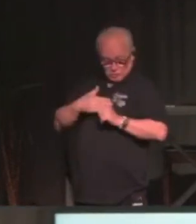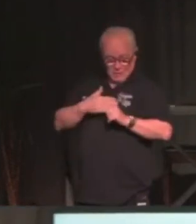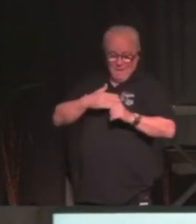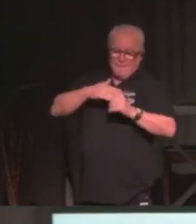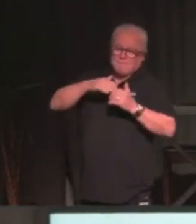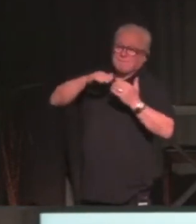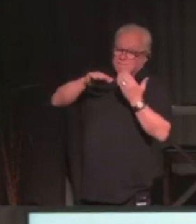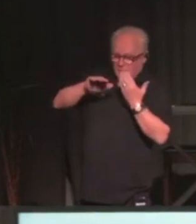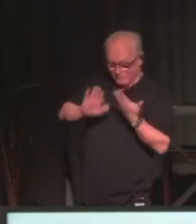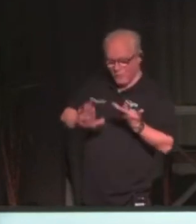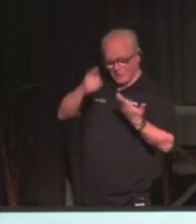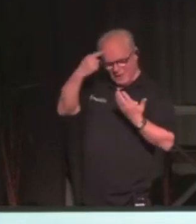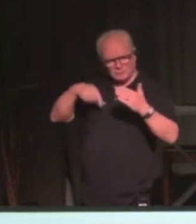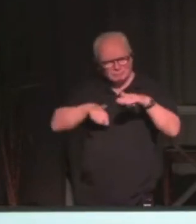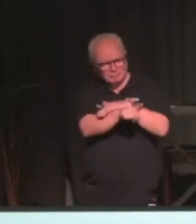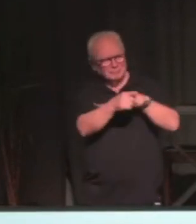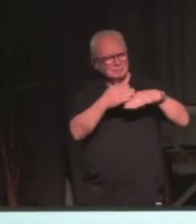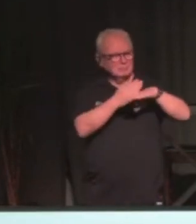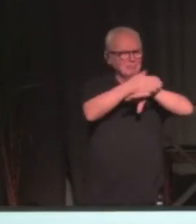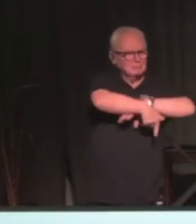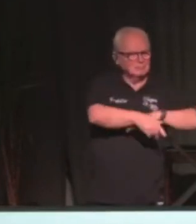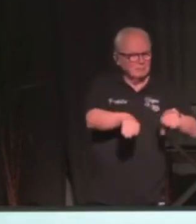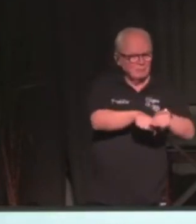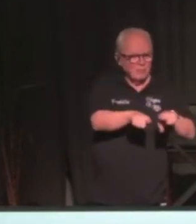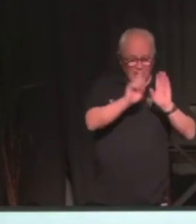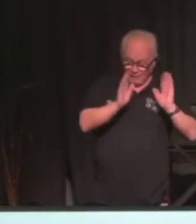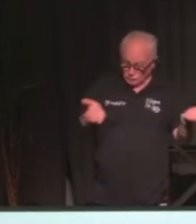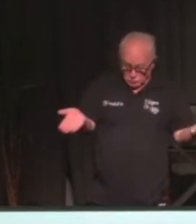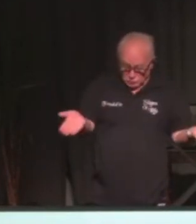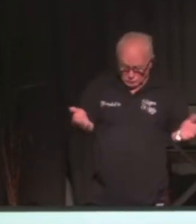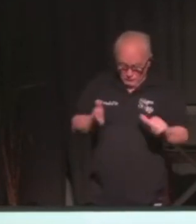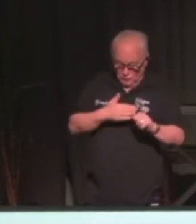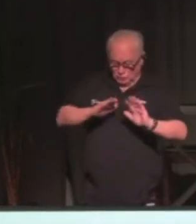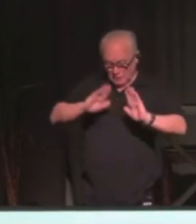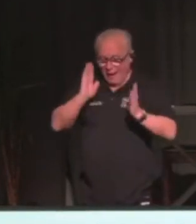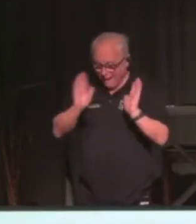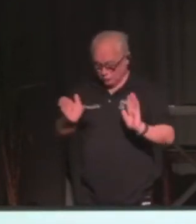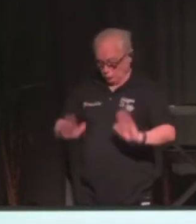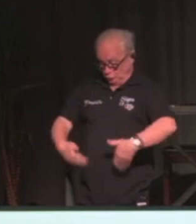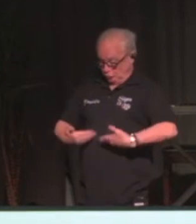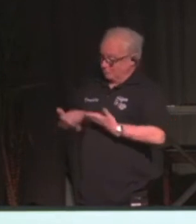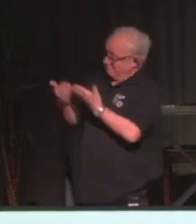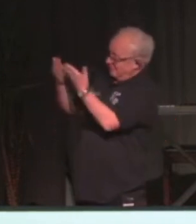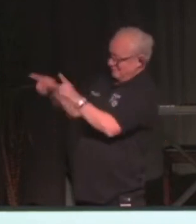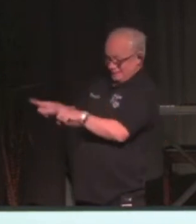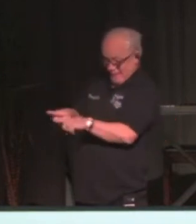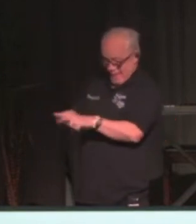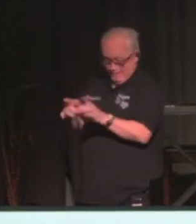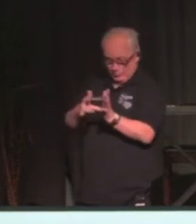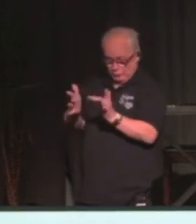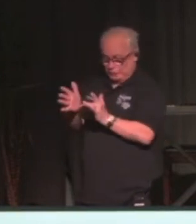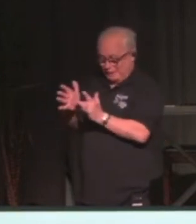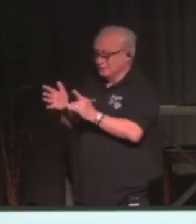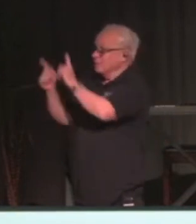Or you can't be on a mission without coming into submission. Jesus came with the mission of